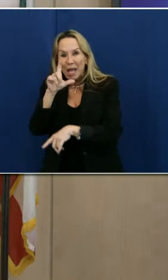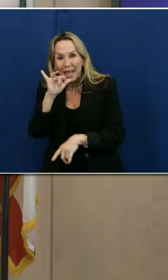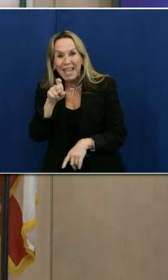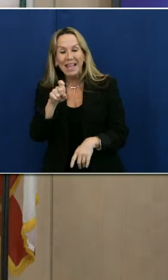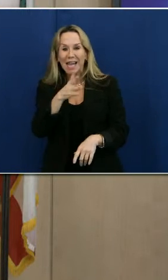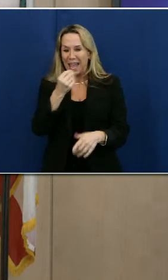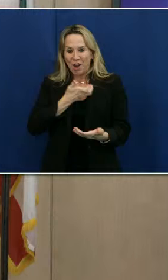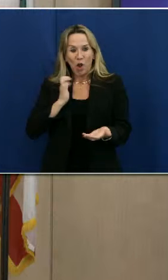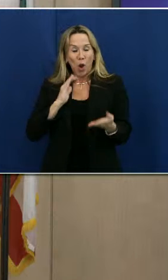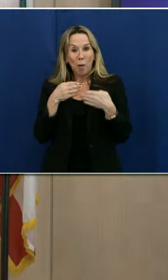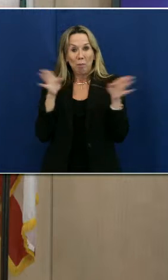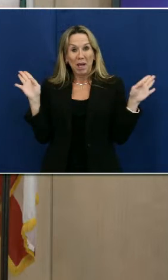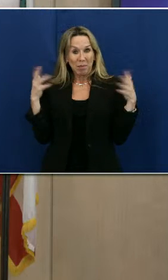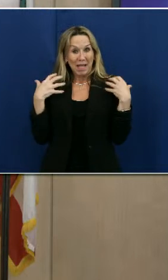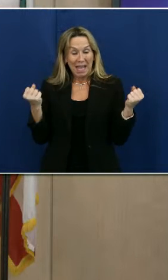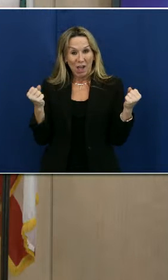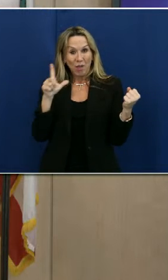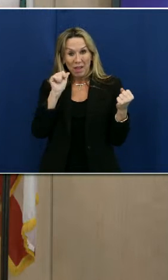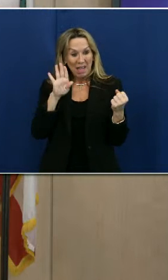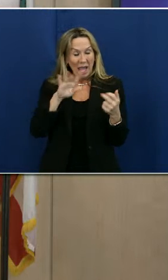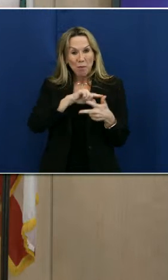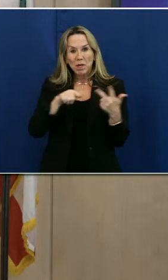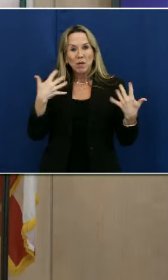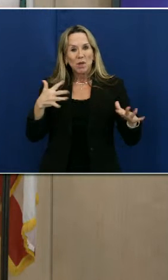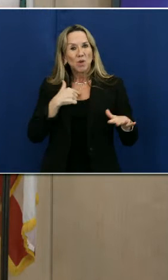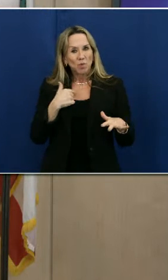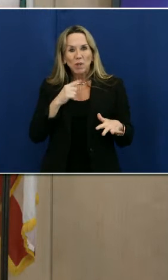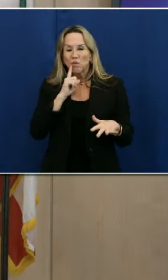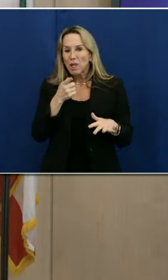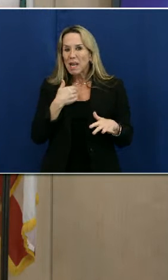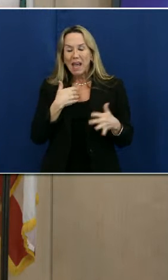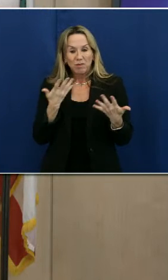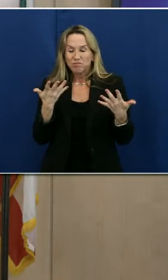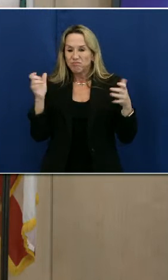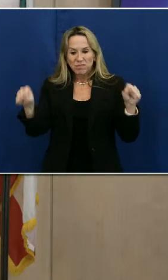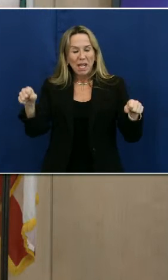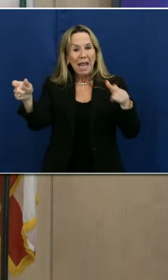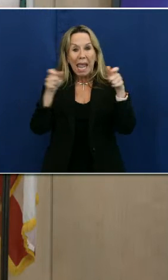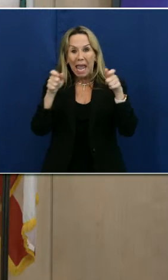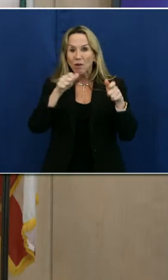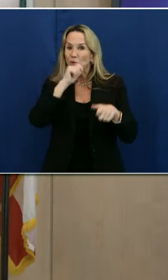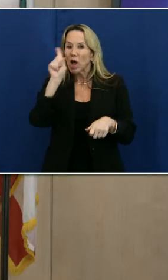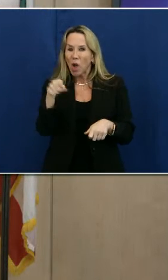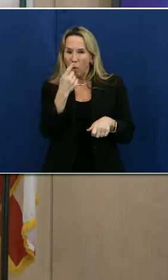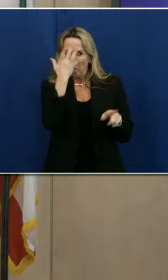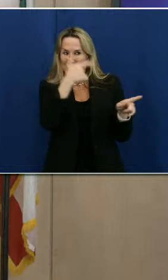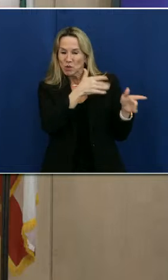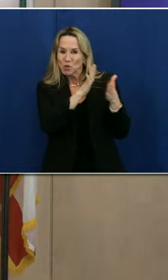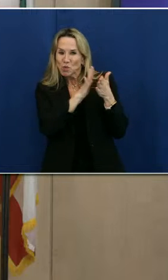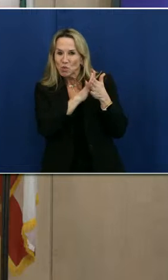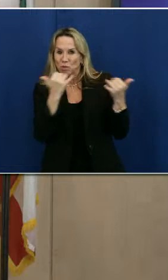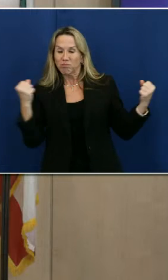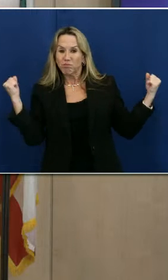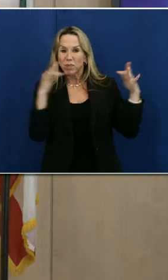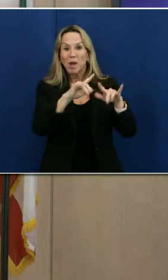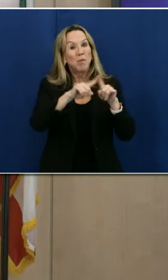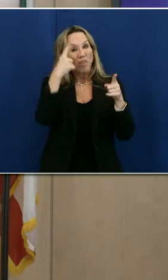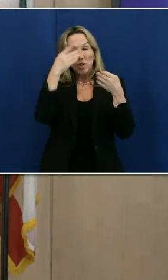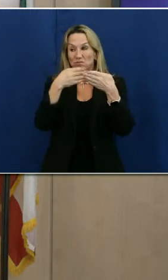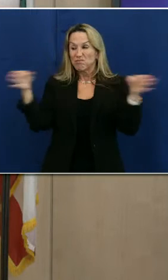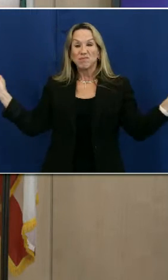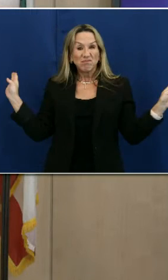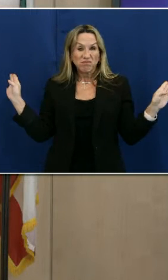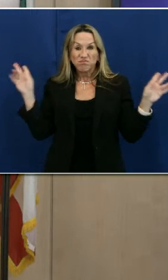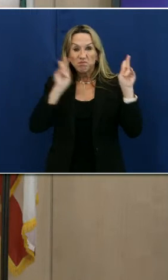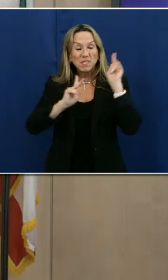our own public health lab, as we've been building capacity to do that, to handle not just for the school reopenings, again, but for also the general public. With